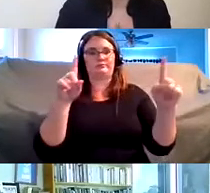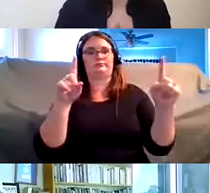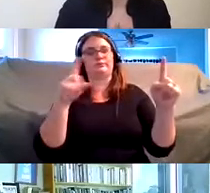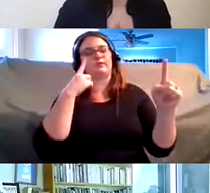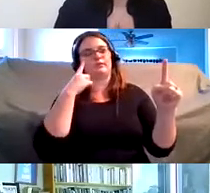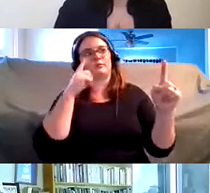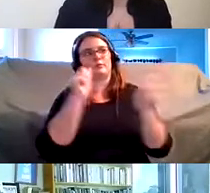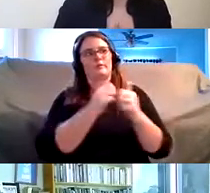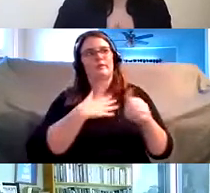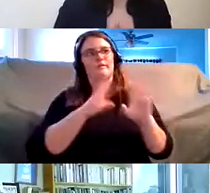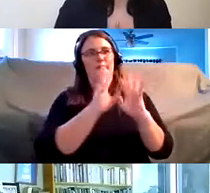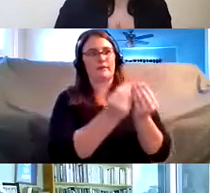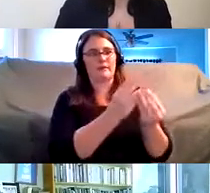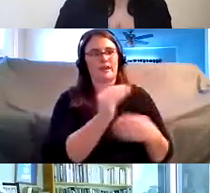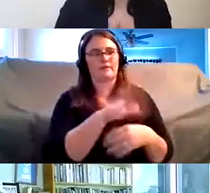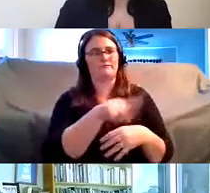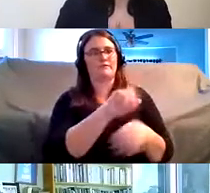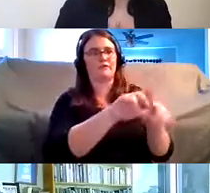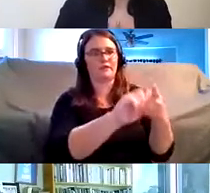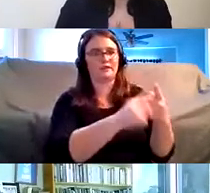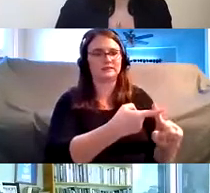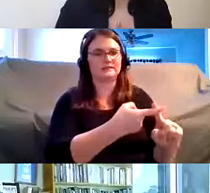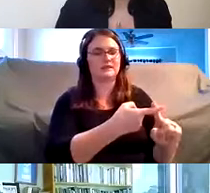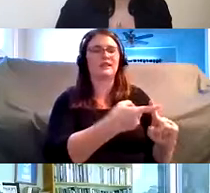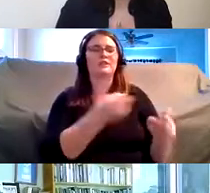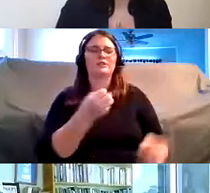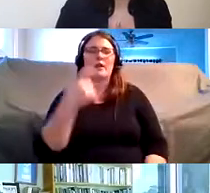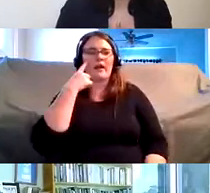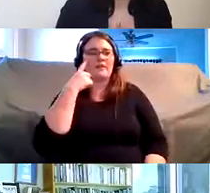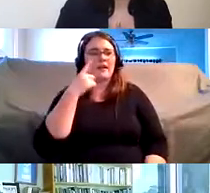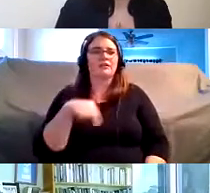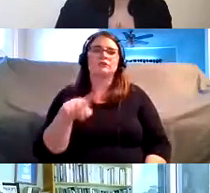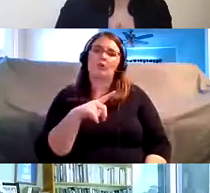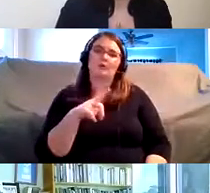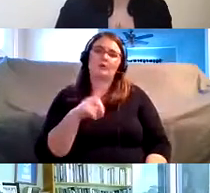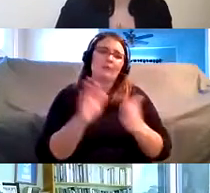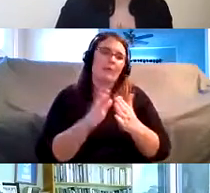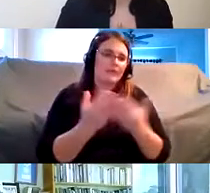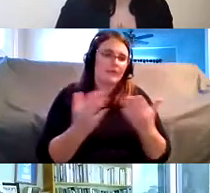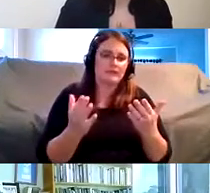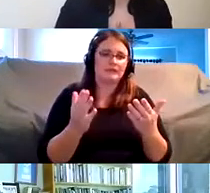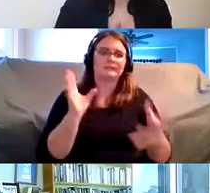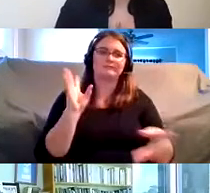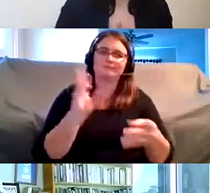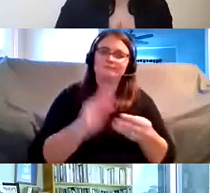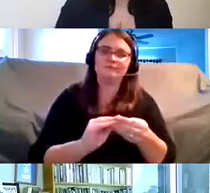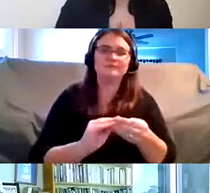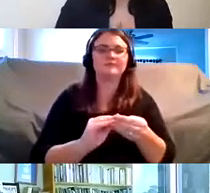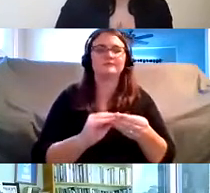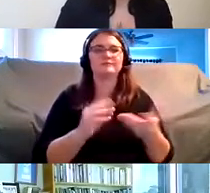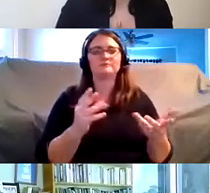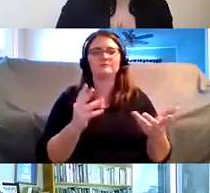So I think that there are just those kind of little pieces that add up. And the biggest thing for me is